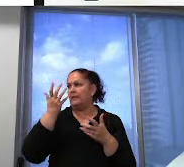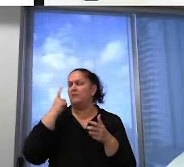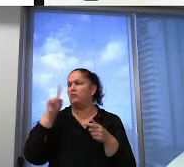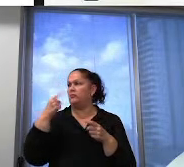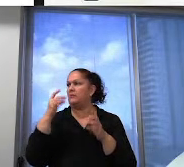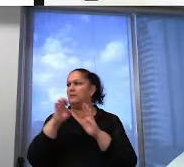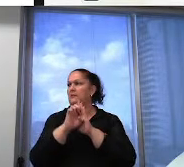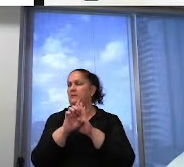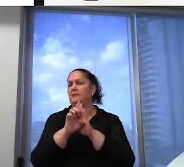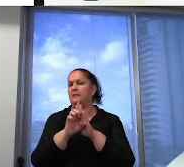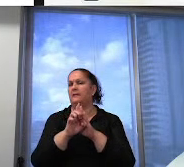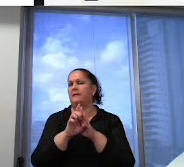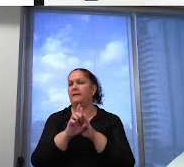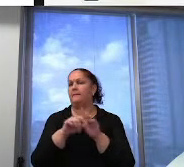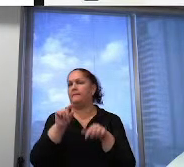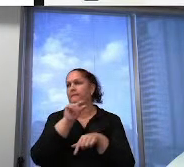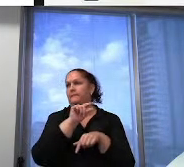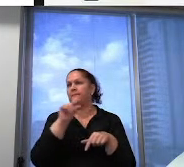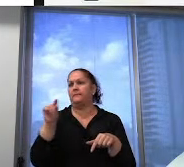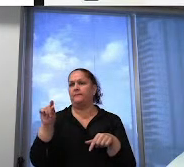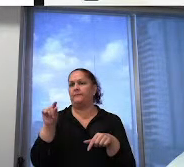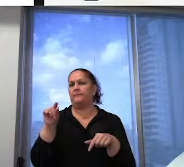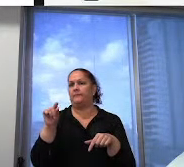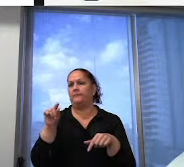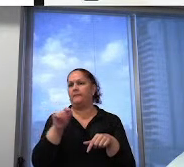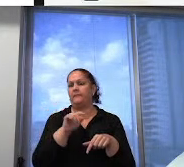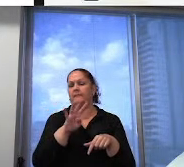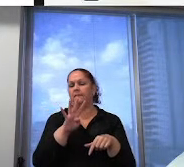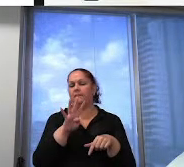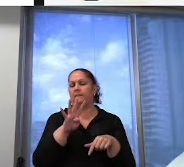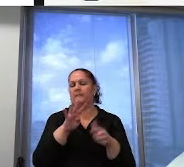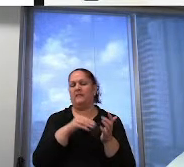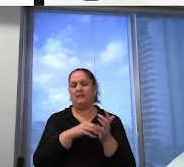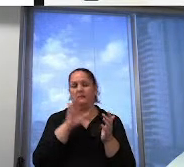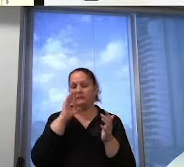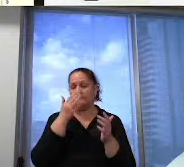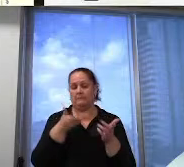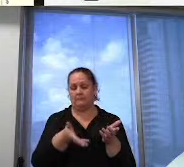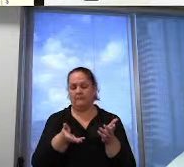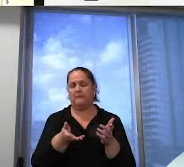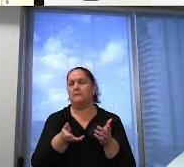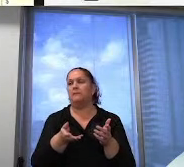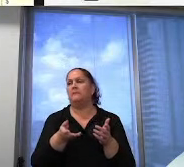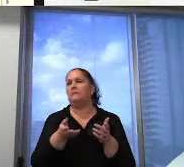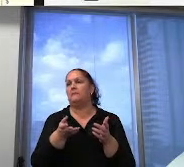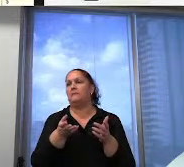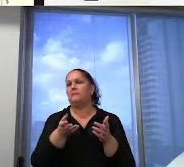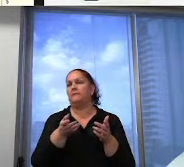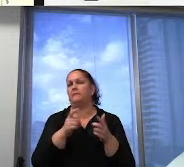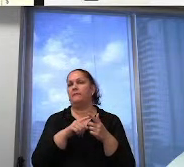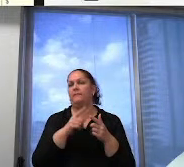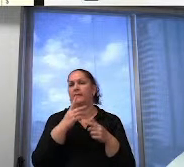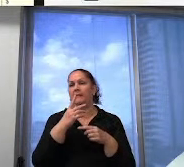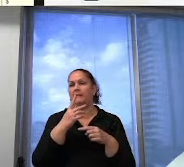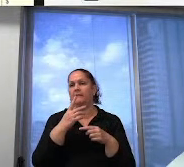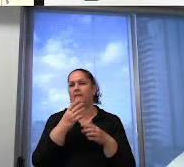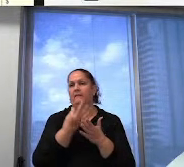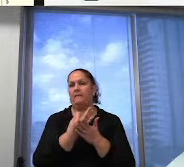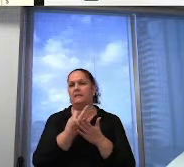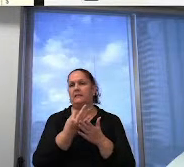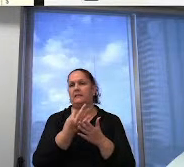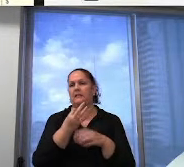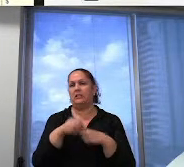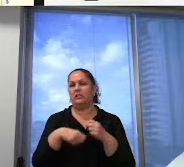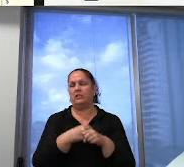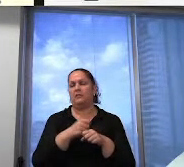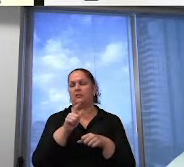You don't get the specific data. What I'm trying to get at is, just as an example, there's line 40,000, it looks like. And in fiscal